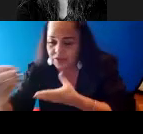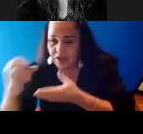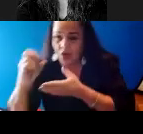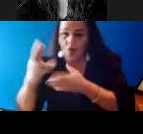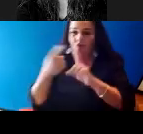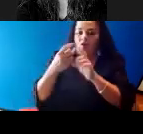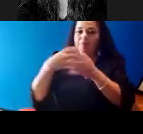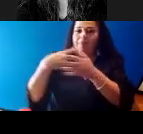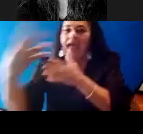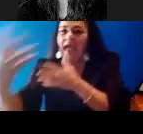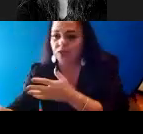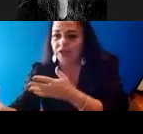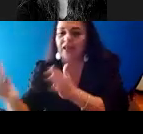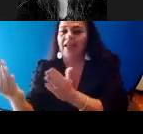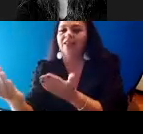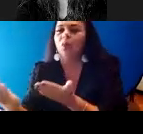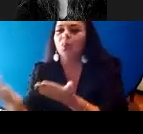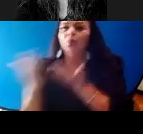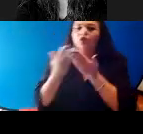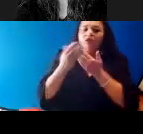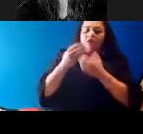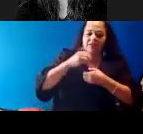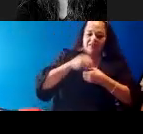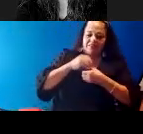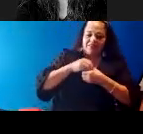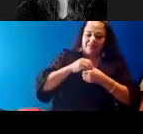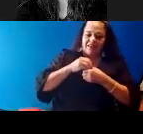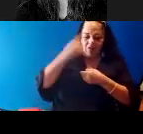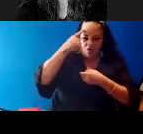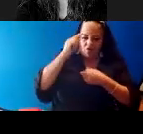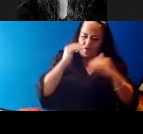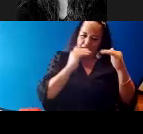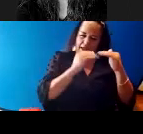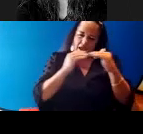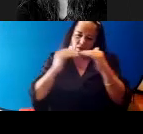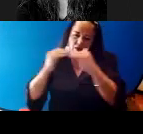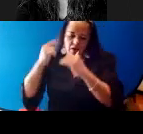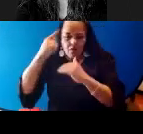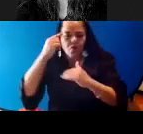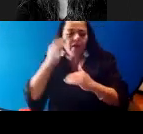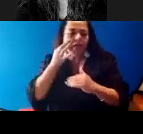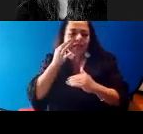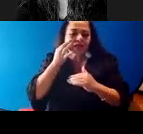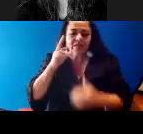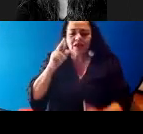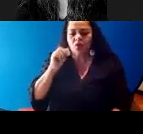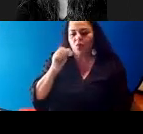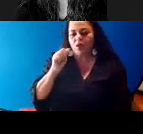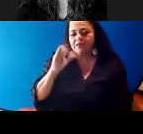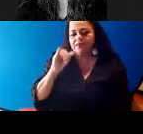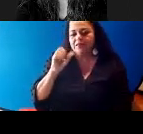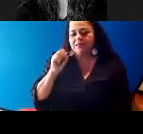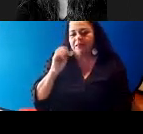champions who are in space available, pushing for racial and ethnic equity and working on these issues?